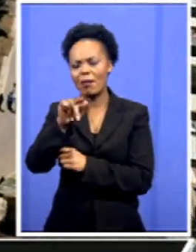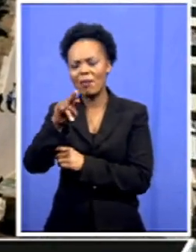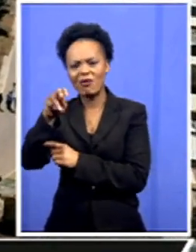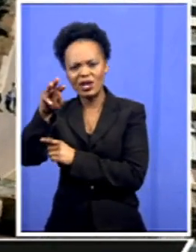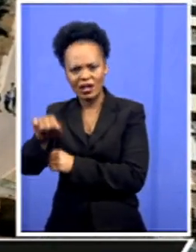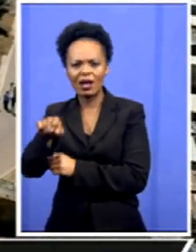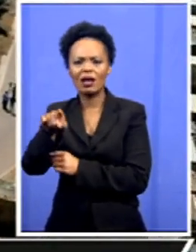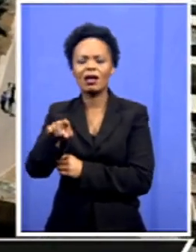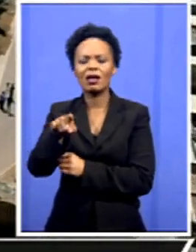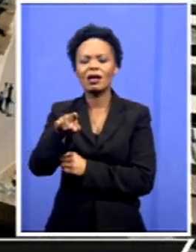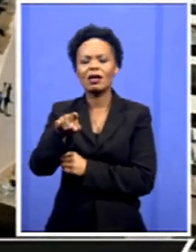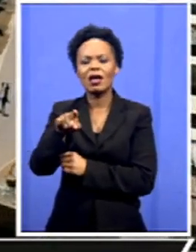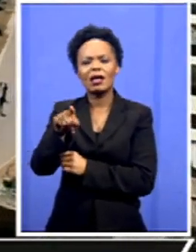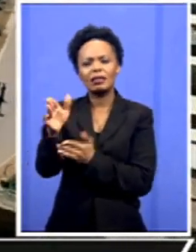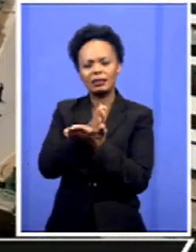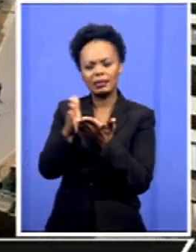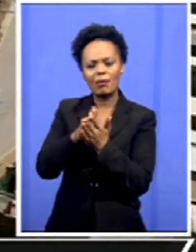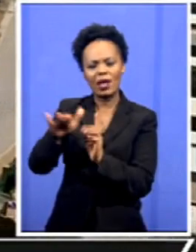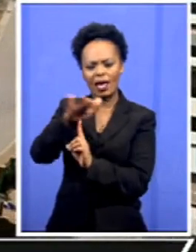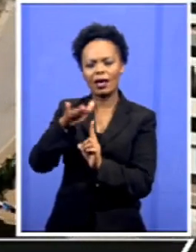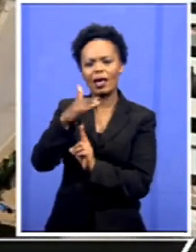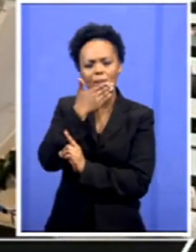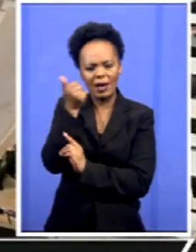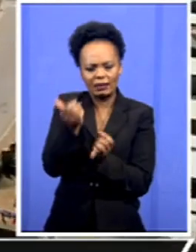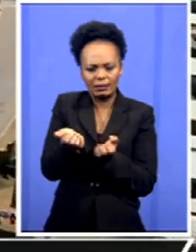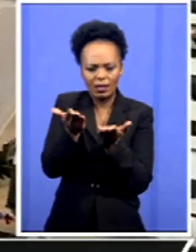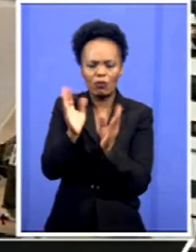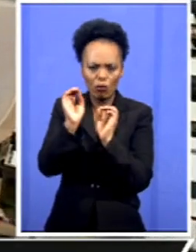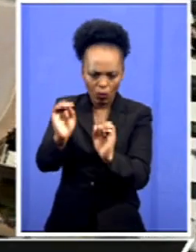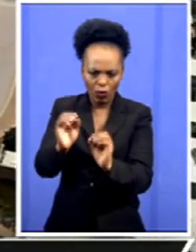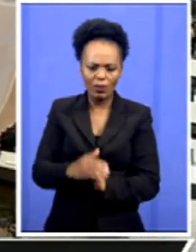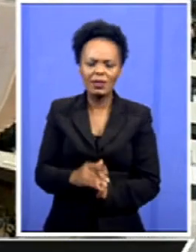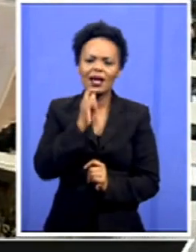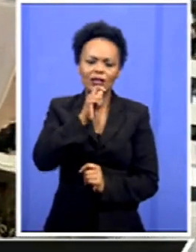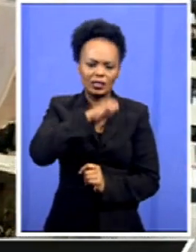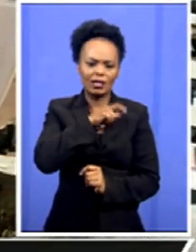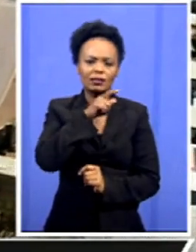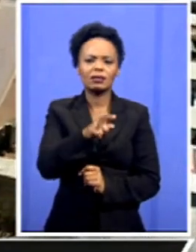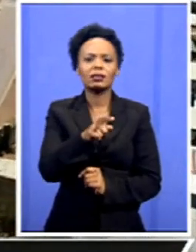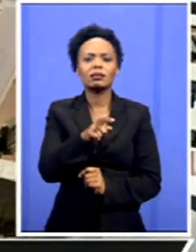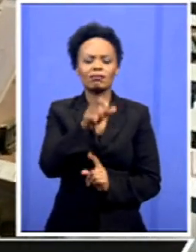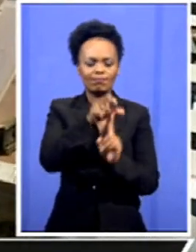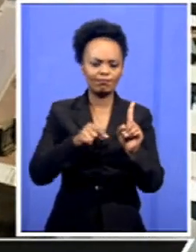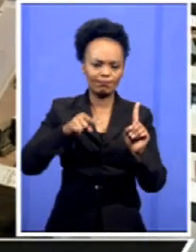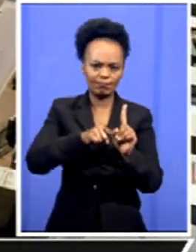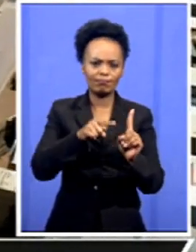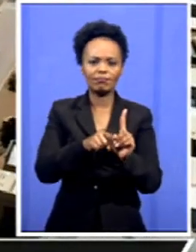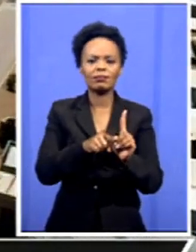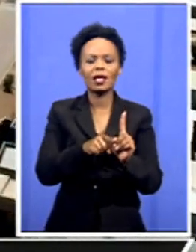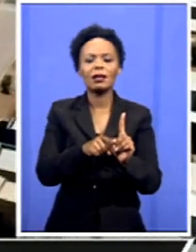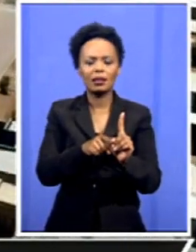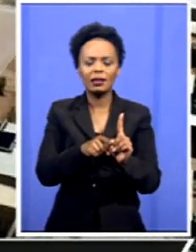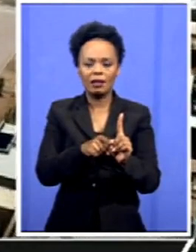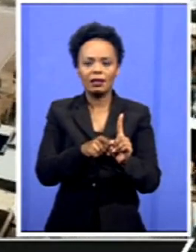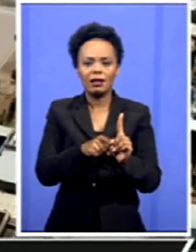back, and I know and I trust Peter is competent enough to look after each and every